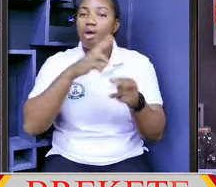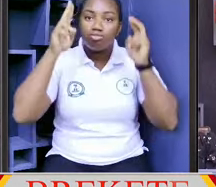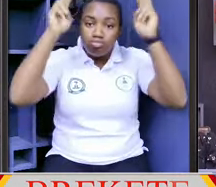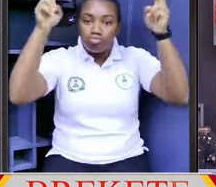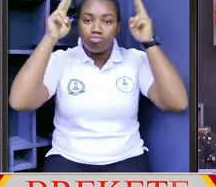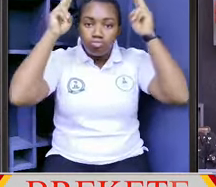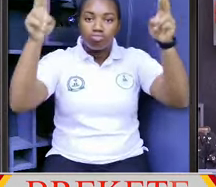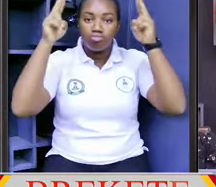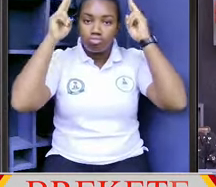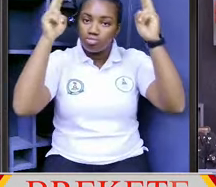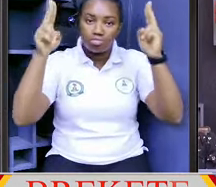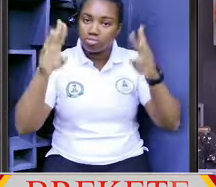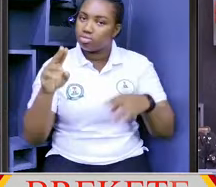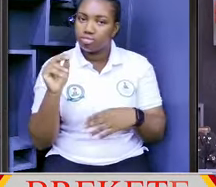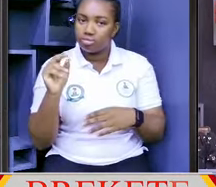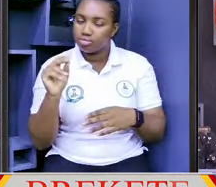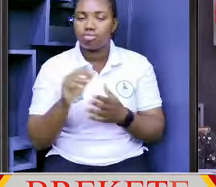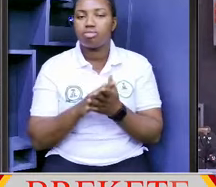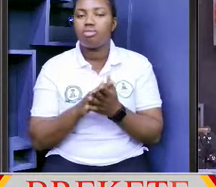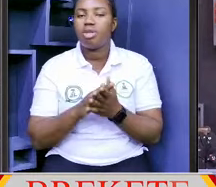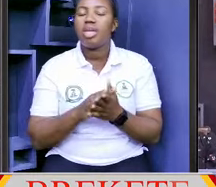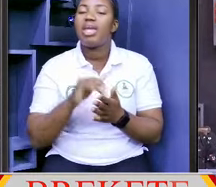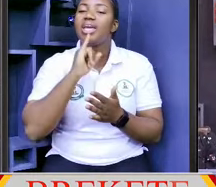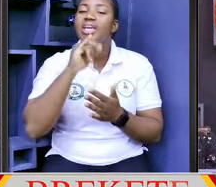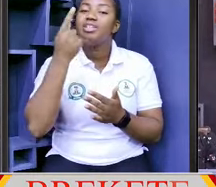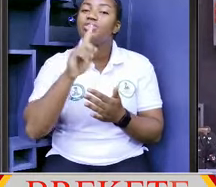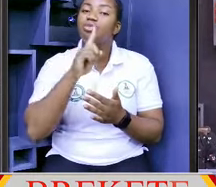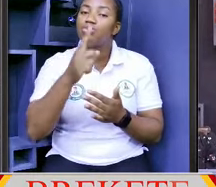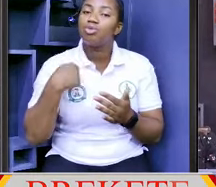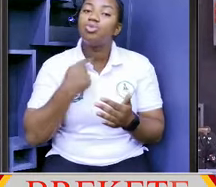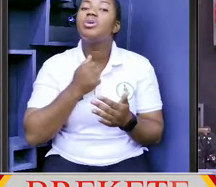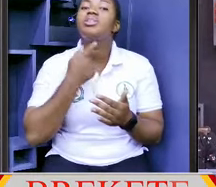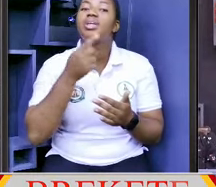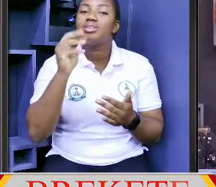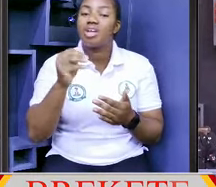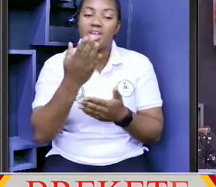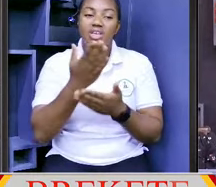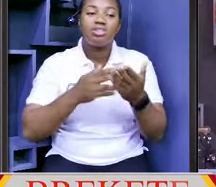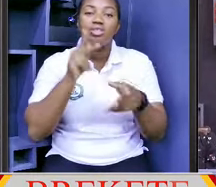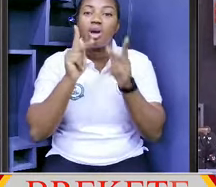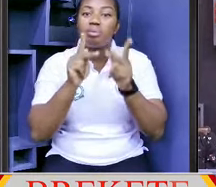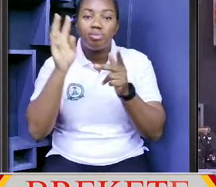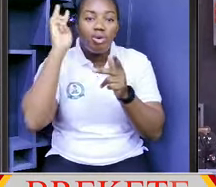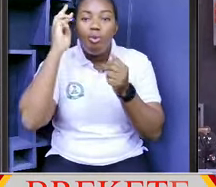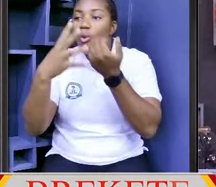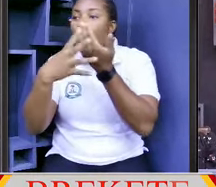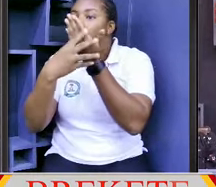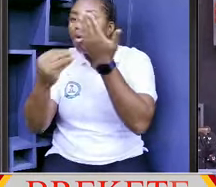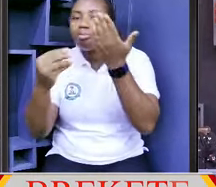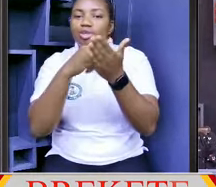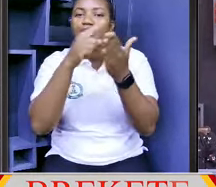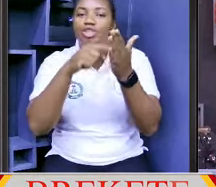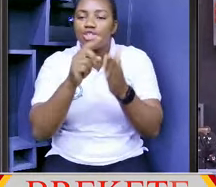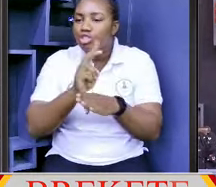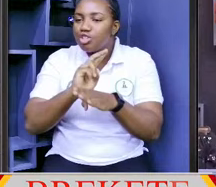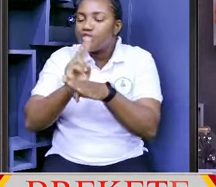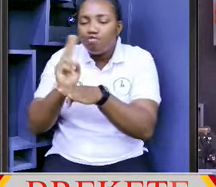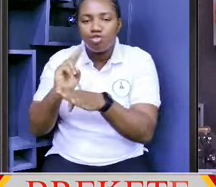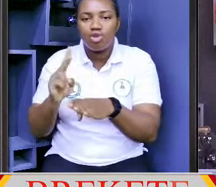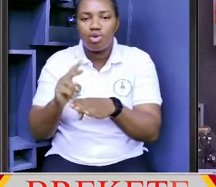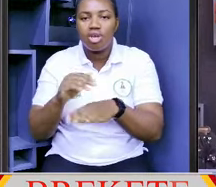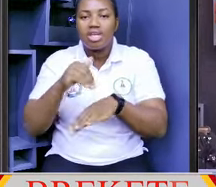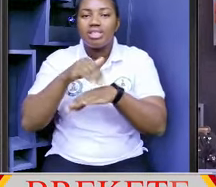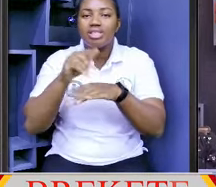So now the truth we they tell them. So some people go copy this video, send to them, make it prick